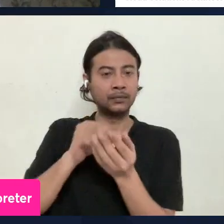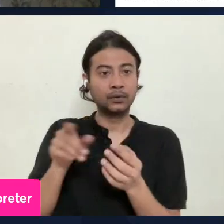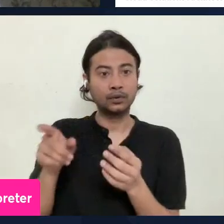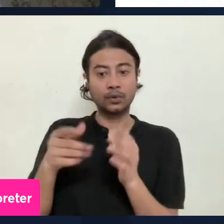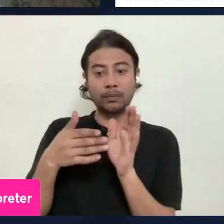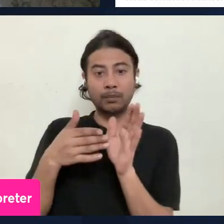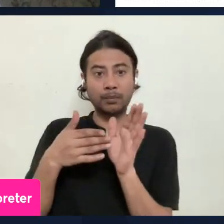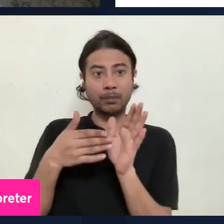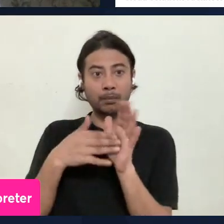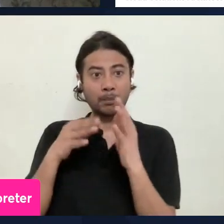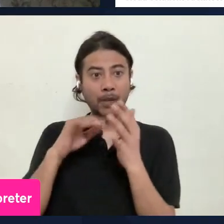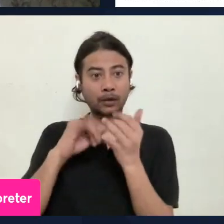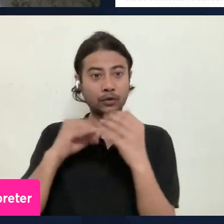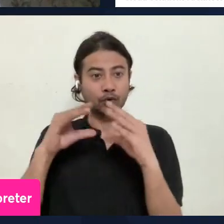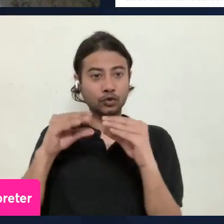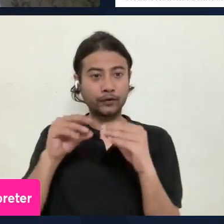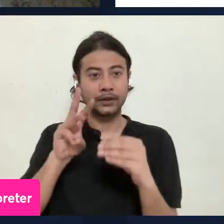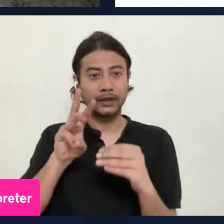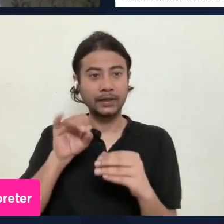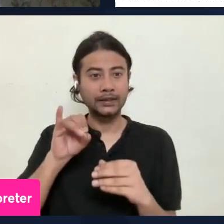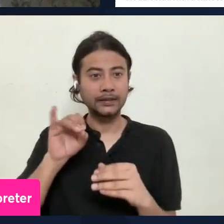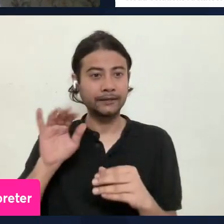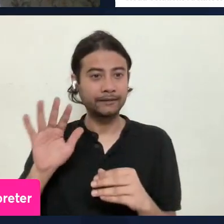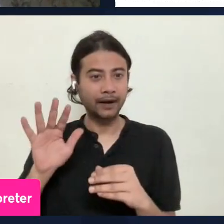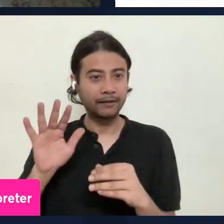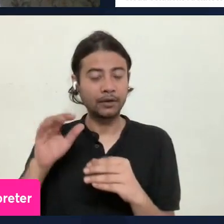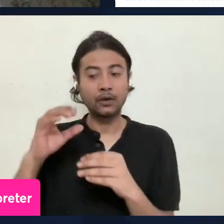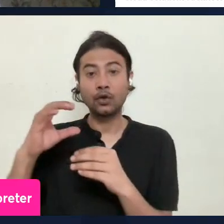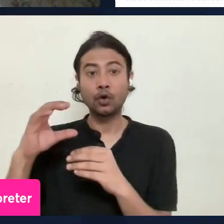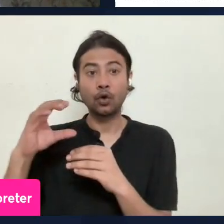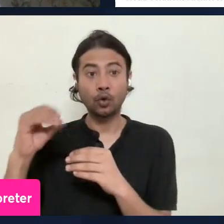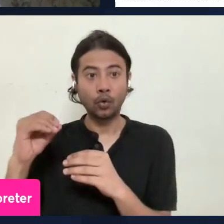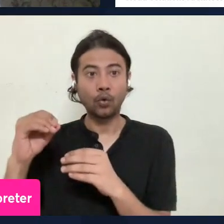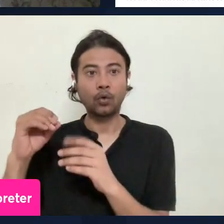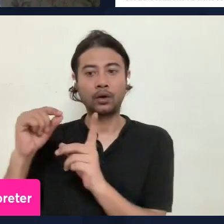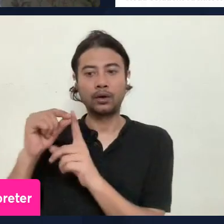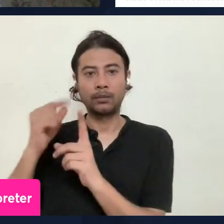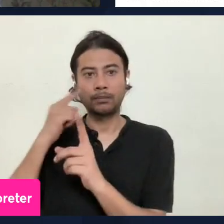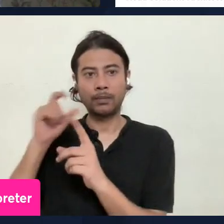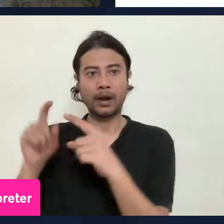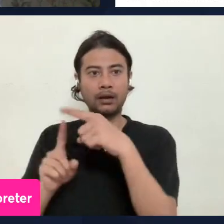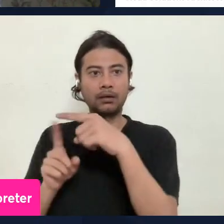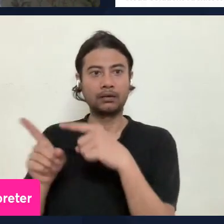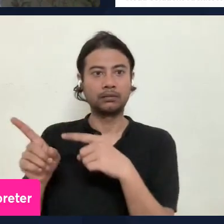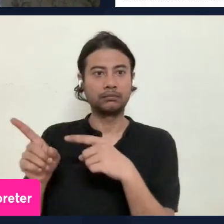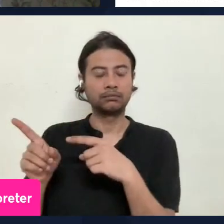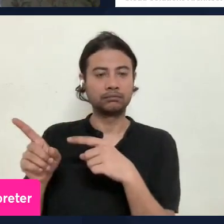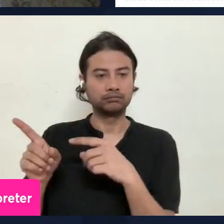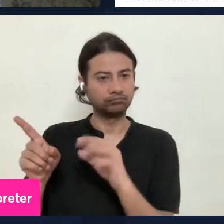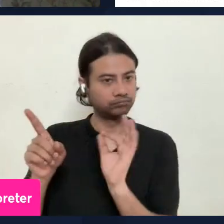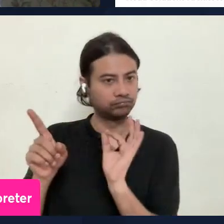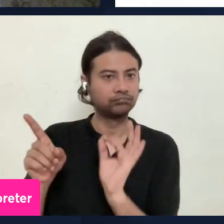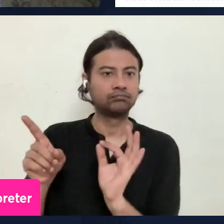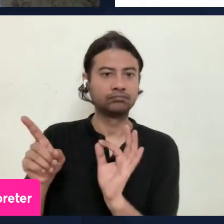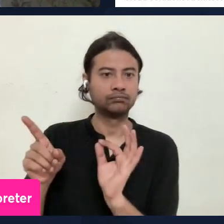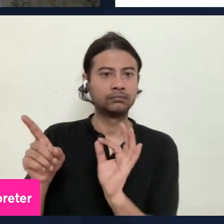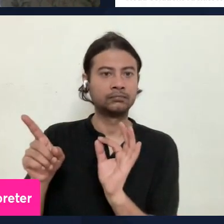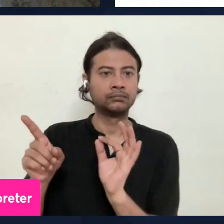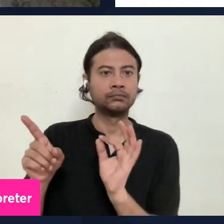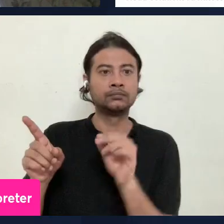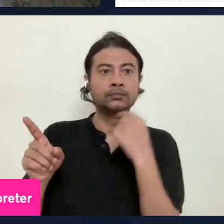to allow end users to really start to benefit and